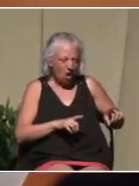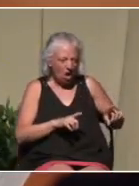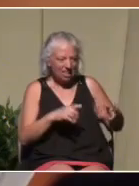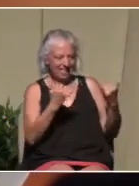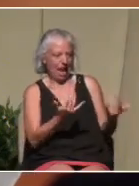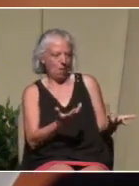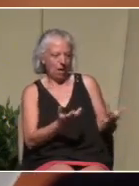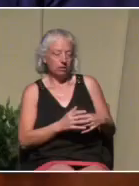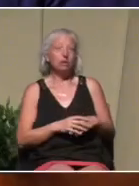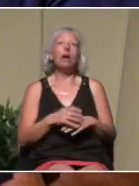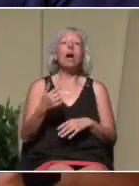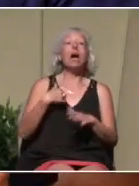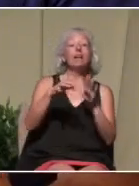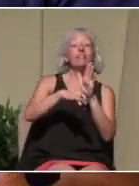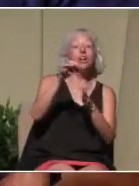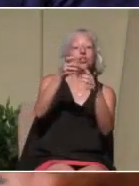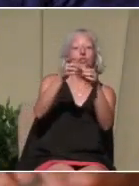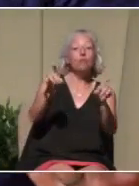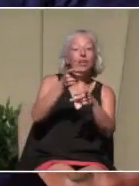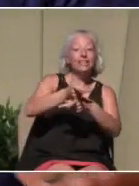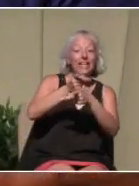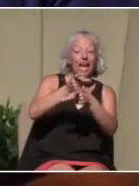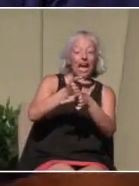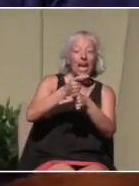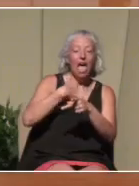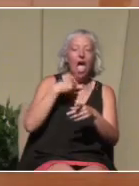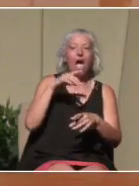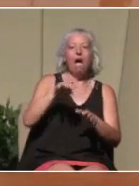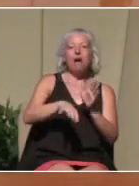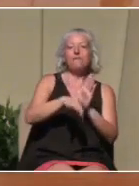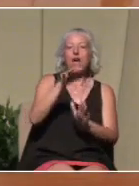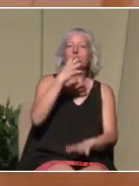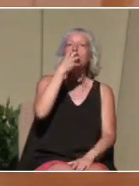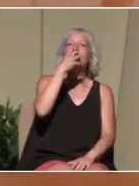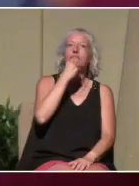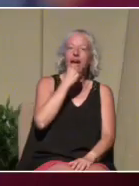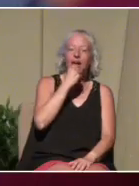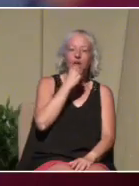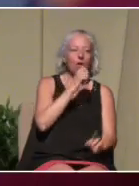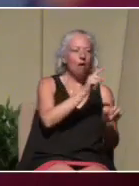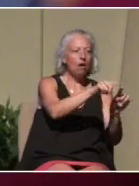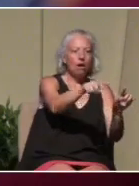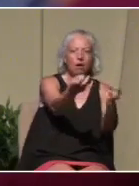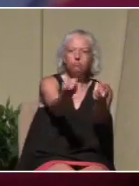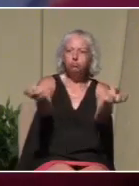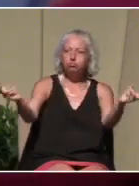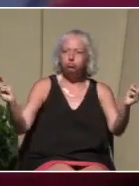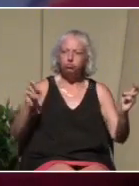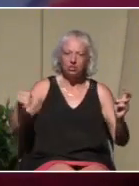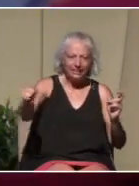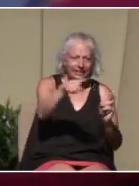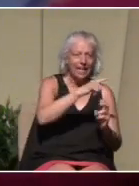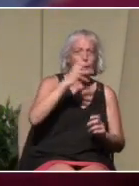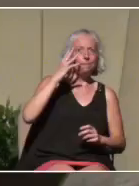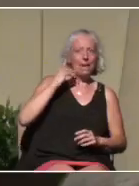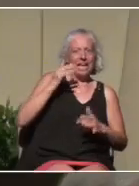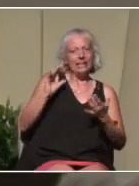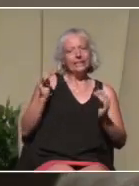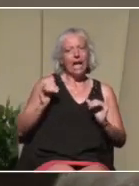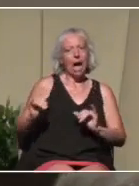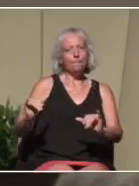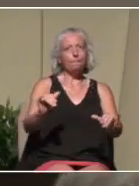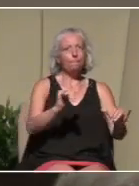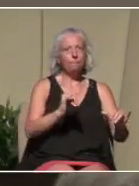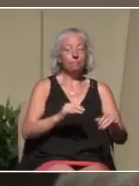discovered Divorce Care, I discovered the value of finding a group of people who were dealing with or had dealt with similar things.